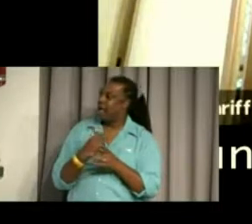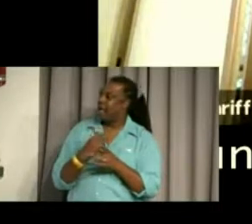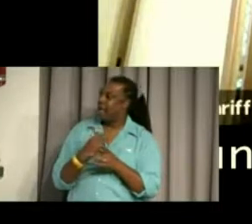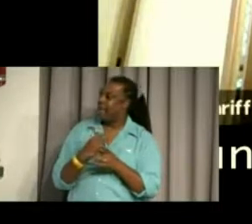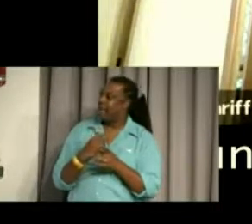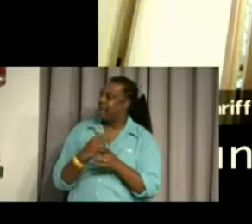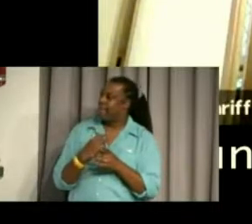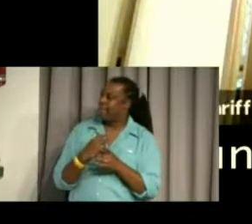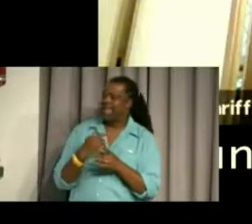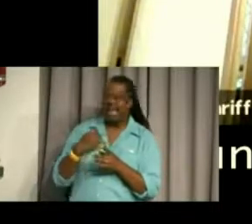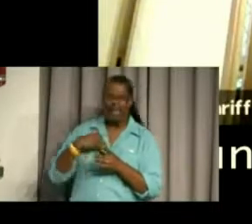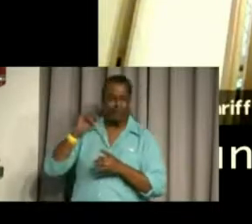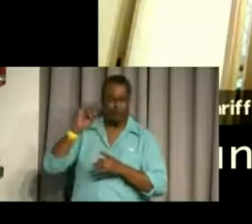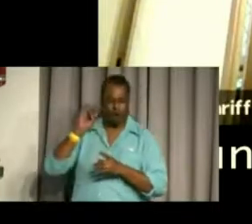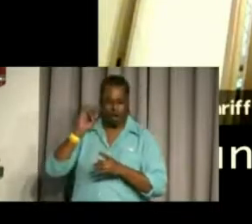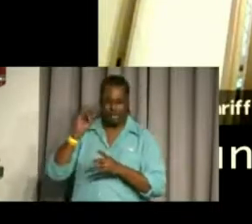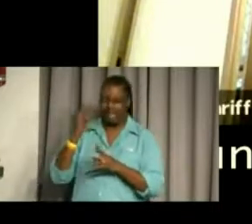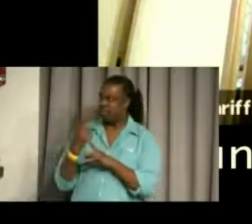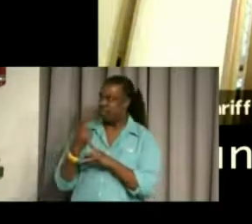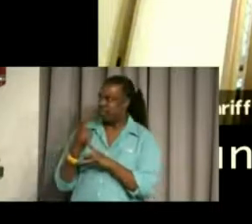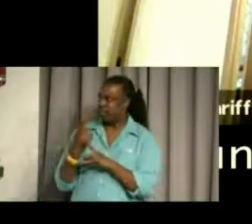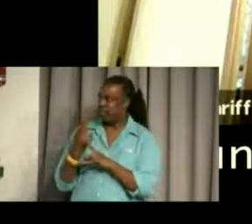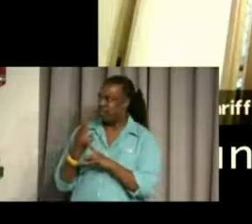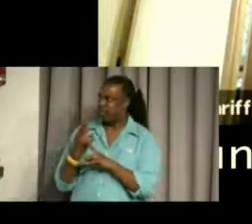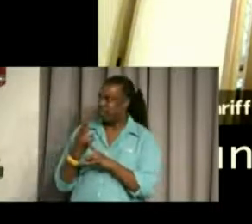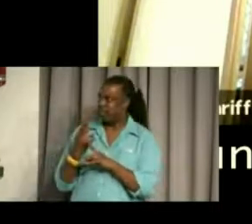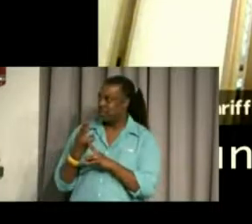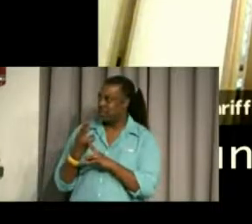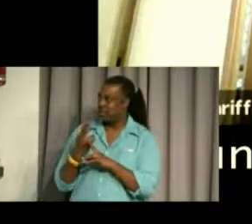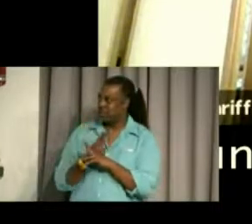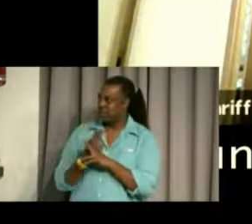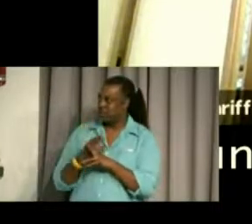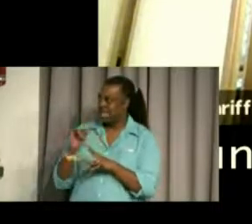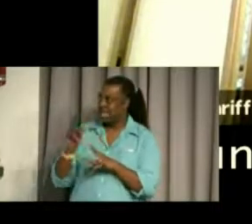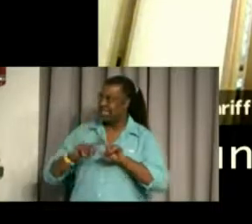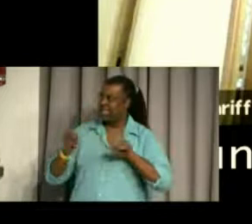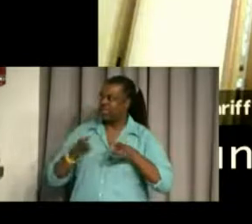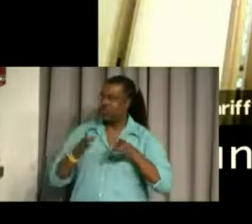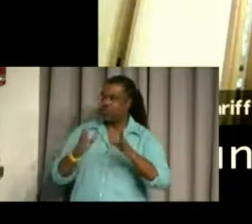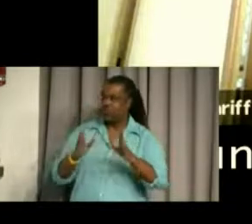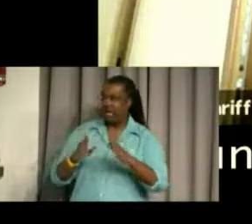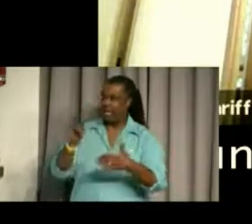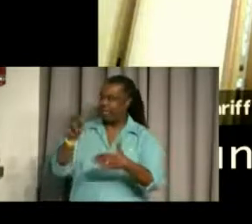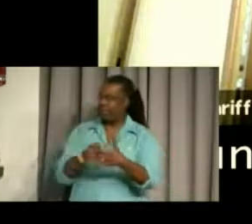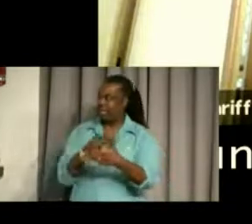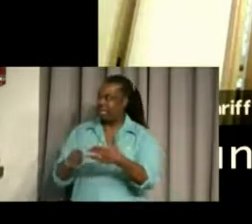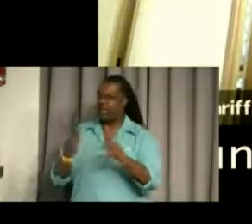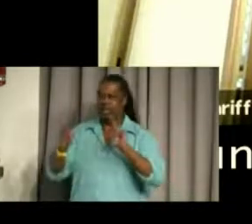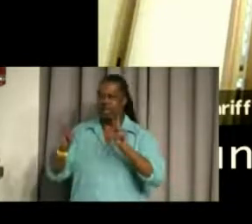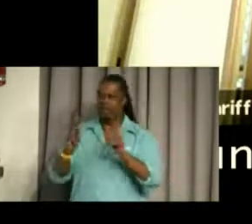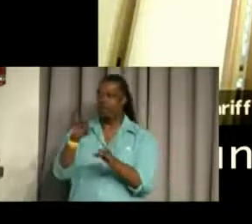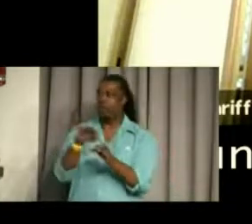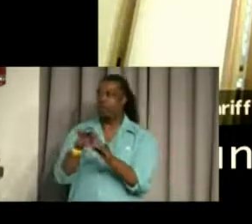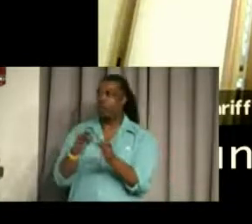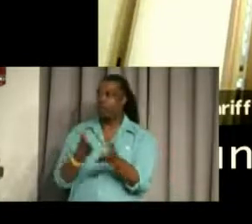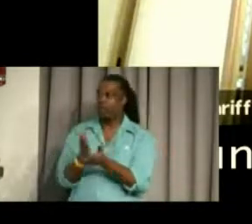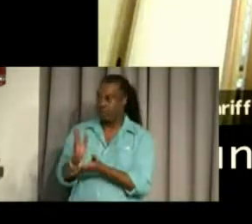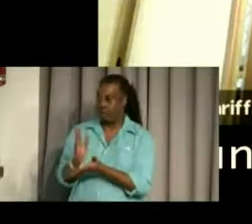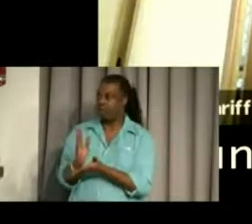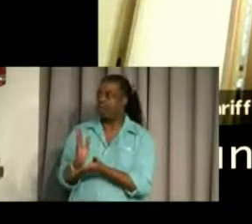is a way to I would say a different way to take away people's voting rights,